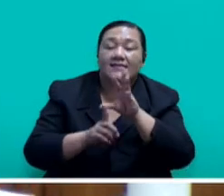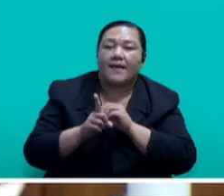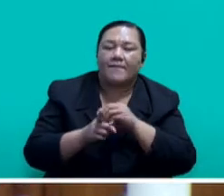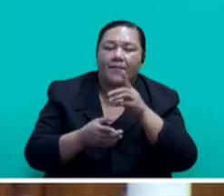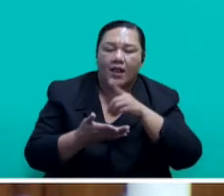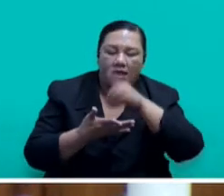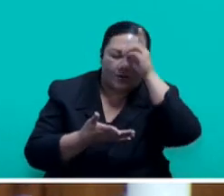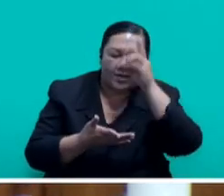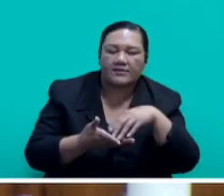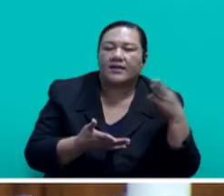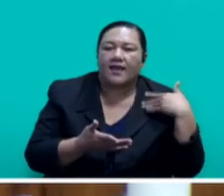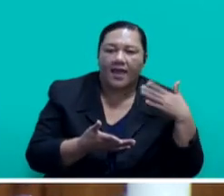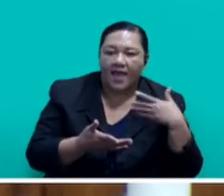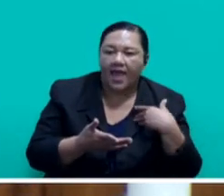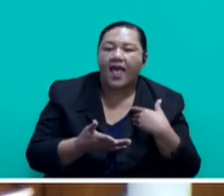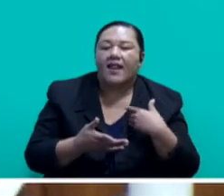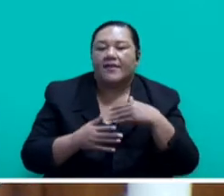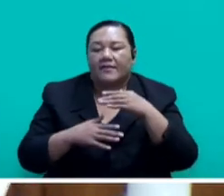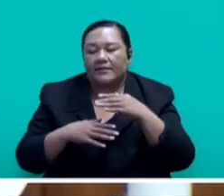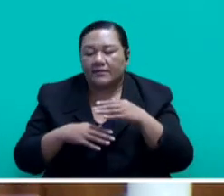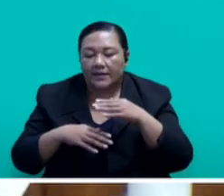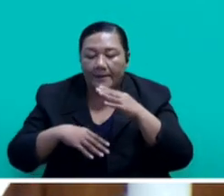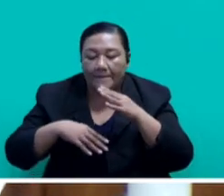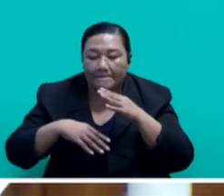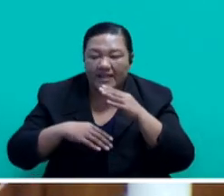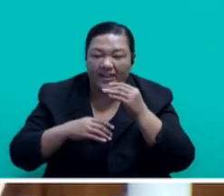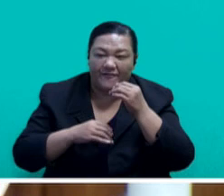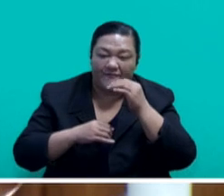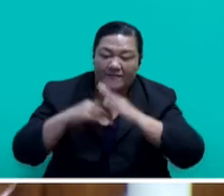infrastructure like water, and agriculture, to name a few.